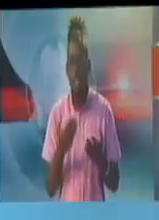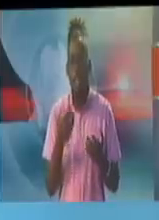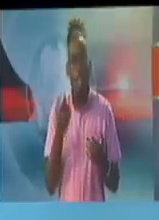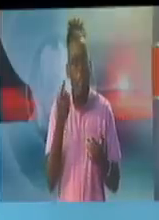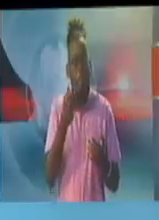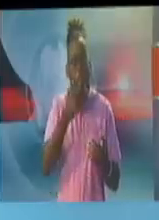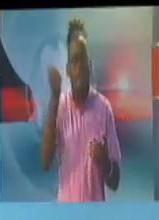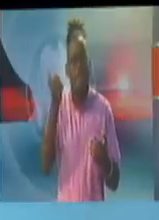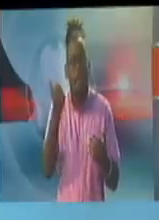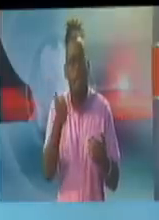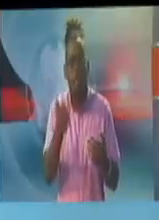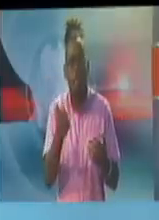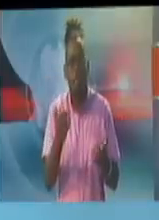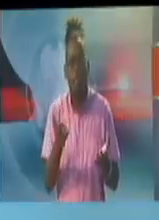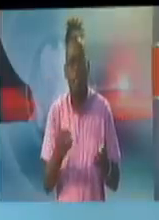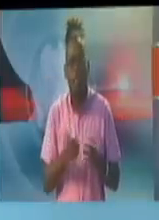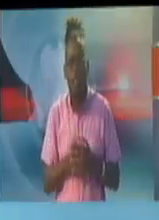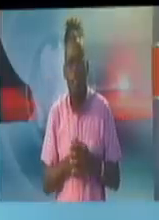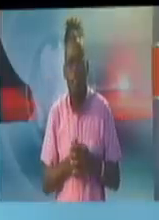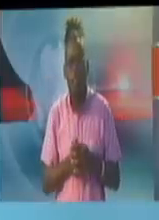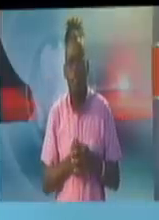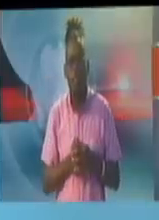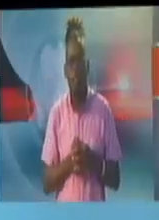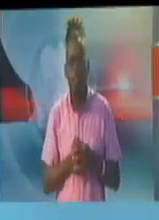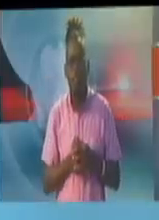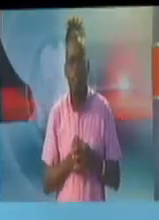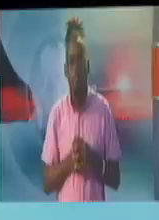right, let me see if I can talk louder. Are you guys hearing me now? Yes.